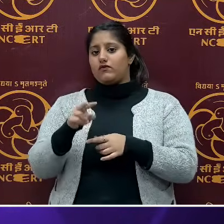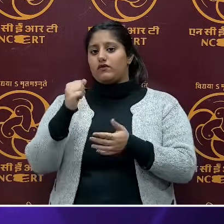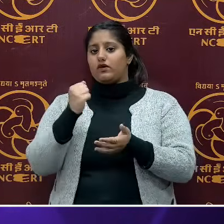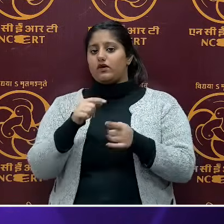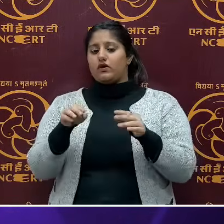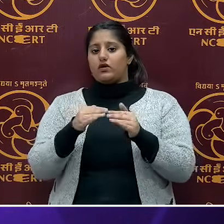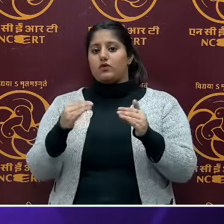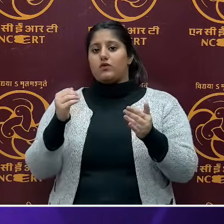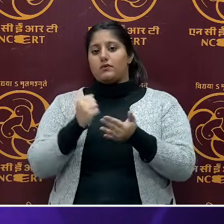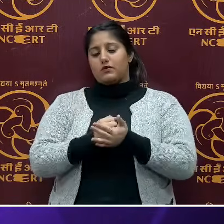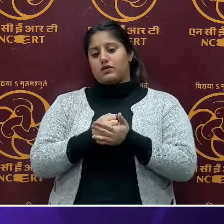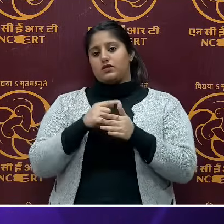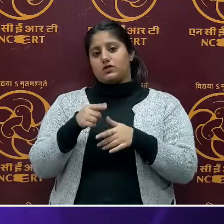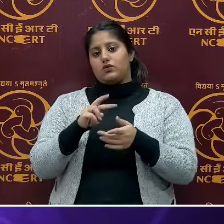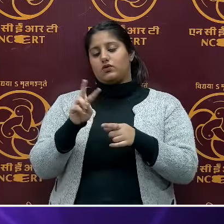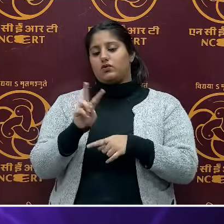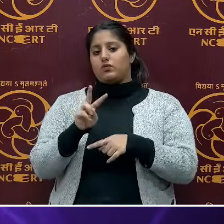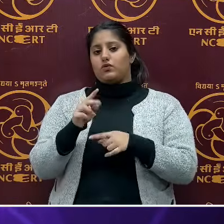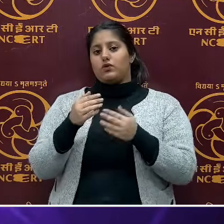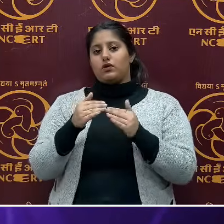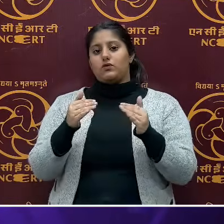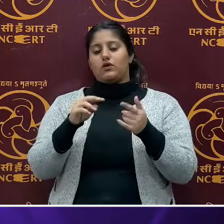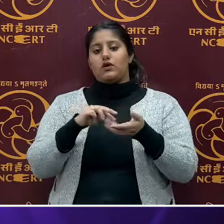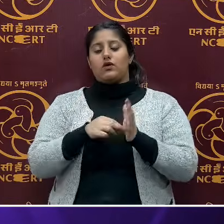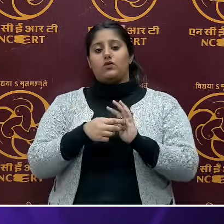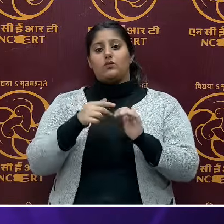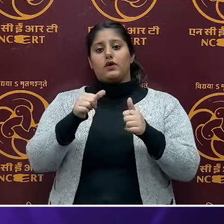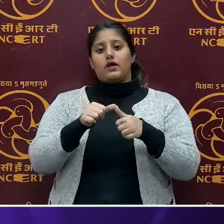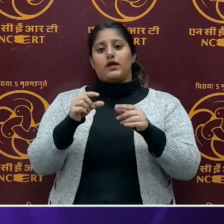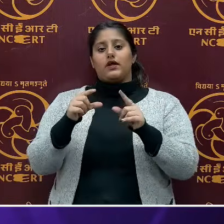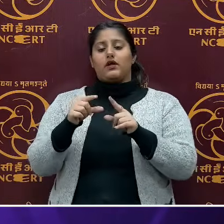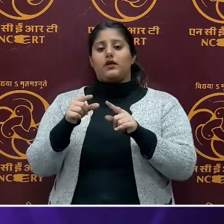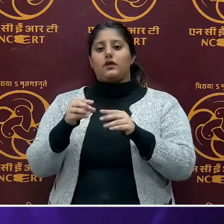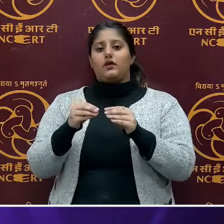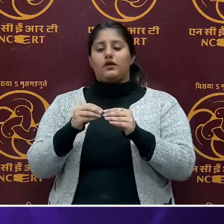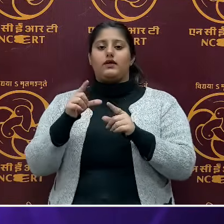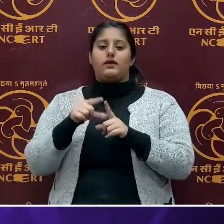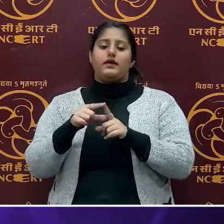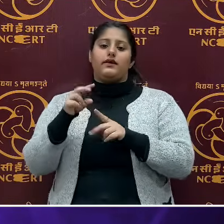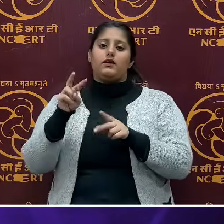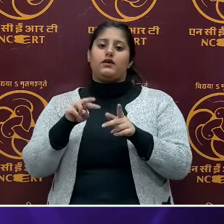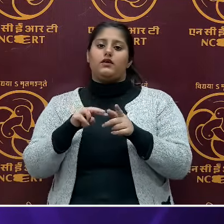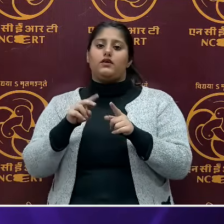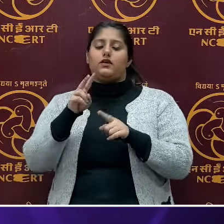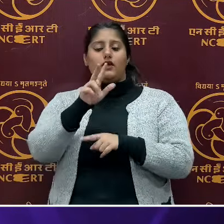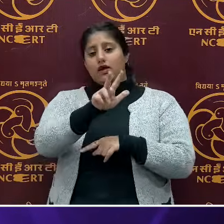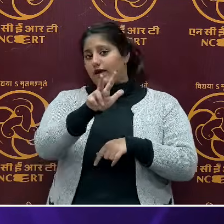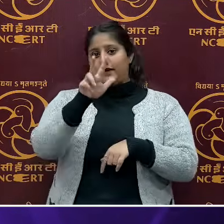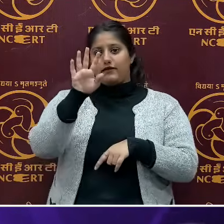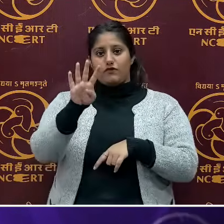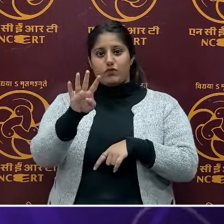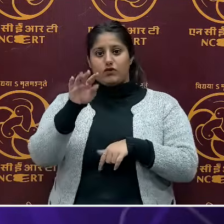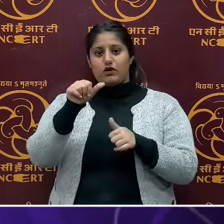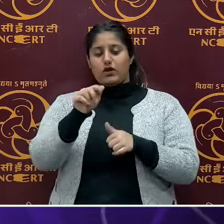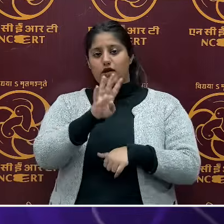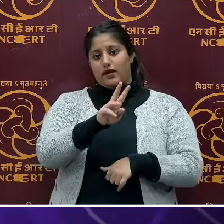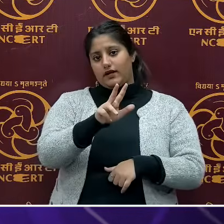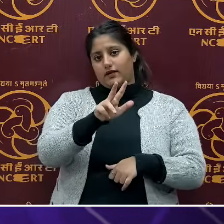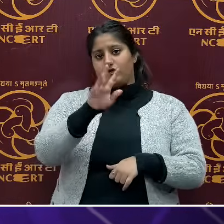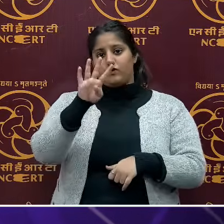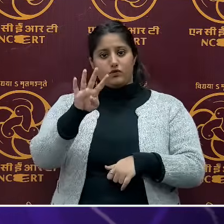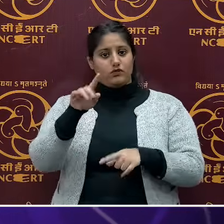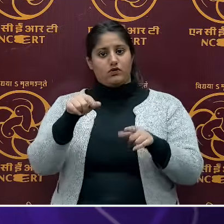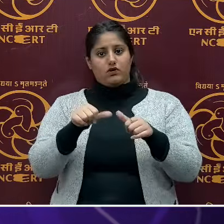are equal. What will you get? 84. Yes. 84 must be equal to 84.